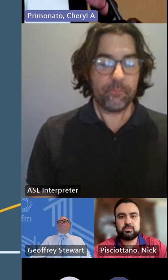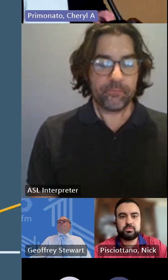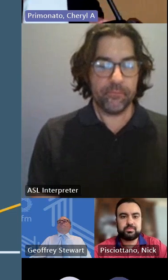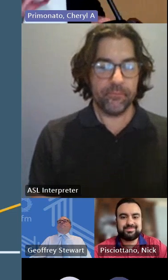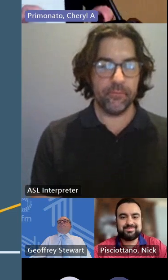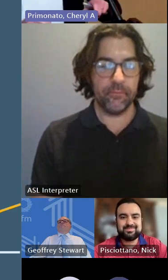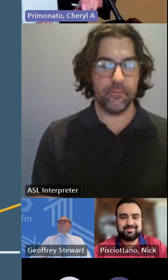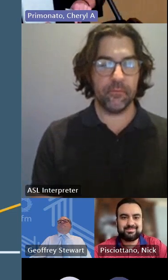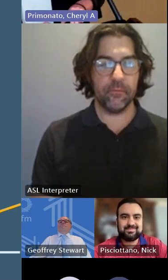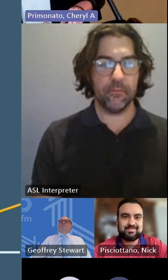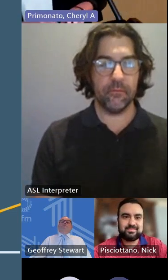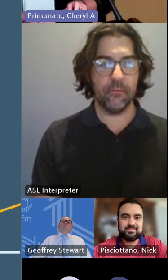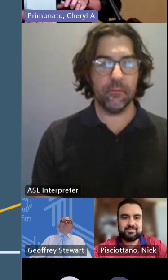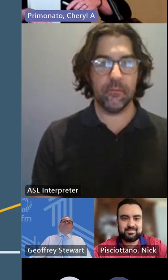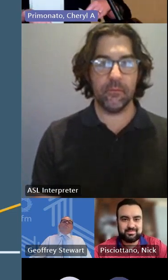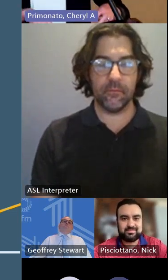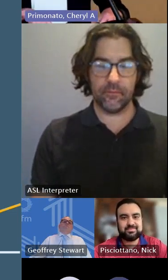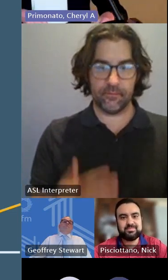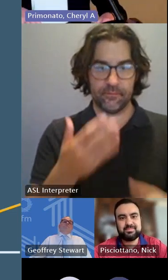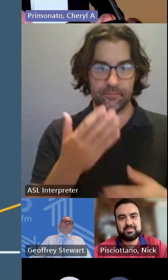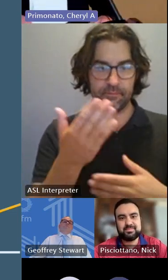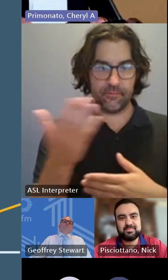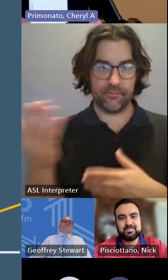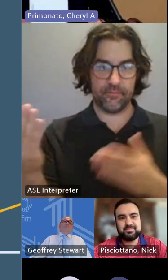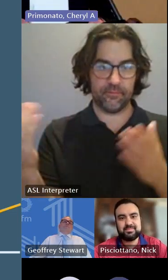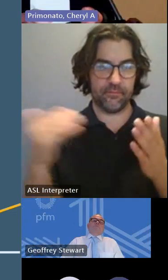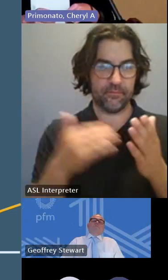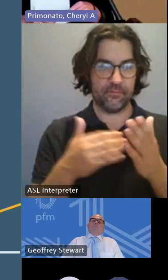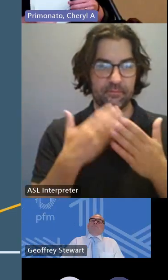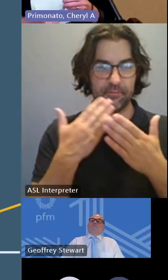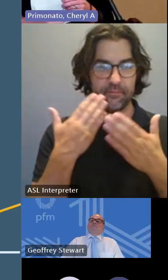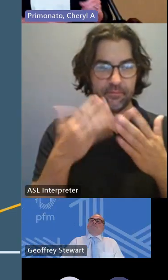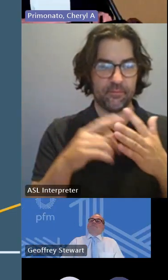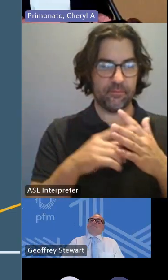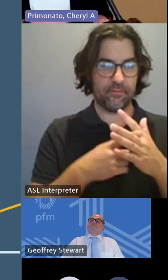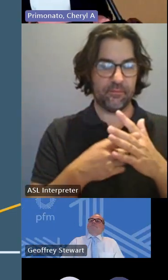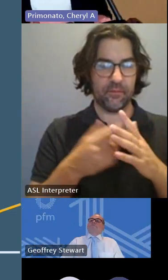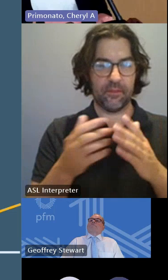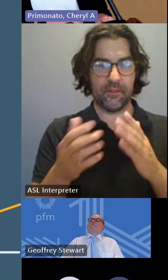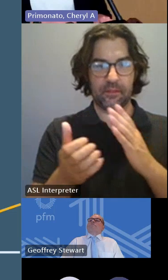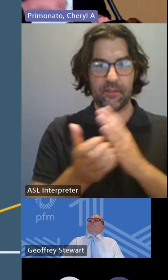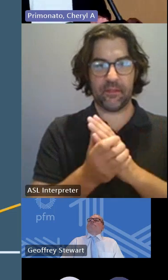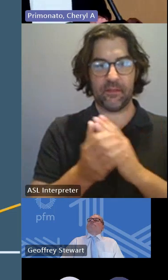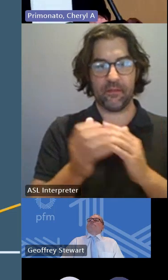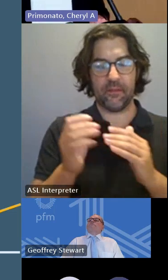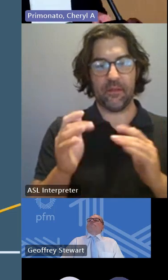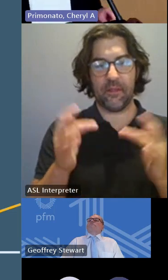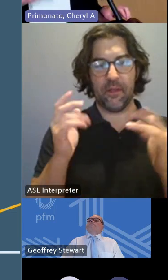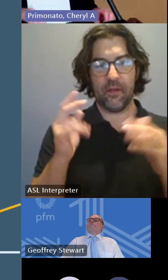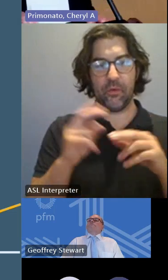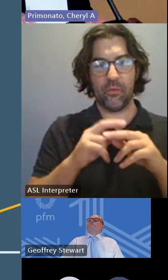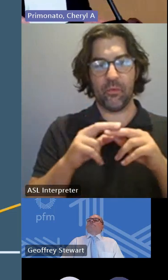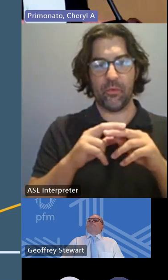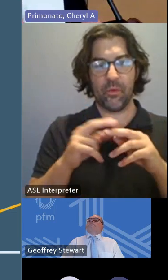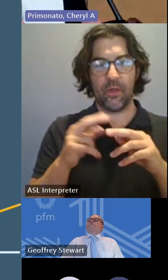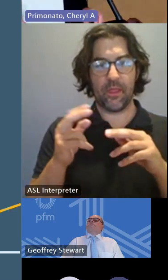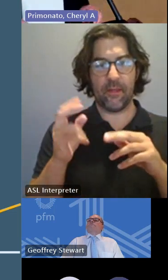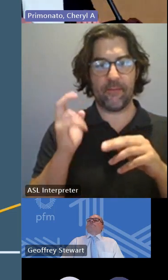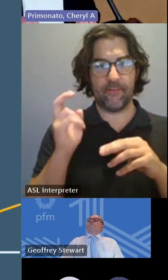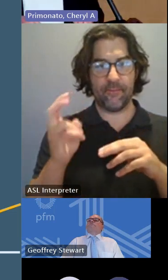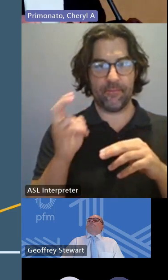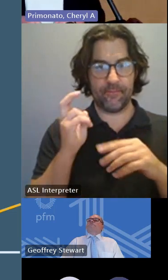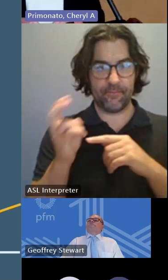Absolutely. Thank you. And good morning again, everyone. I'm just going to start with a little preamble on our light rail vehicles and then turn it back over to